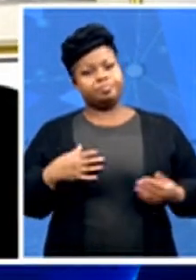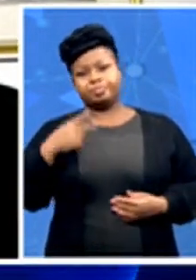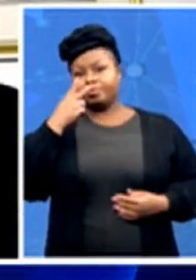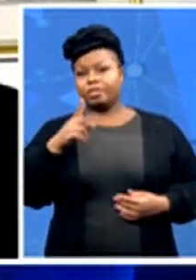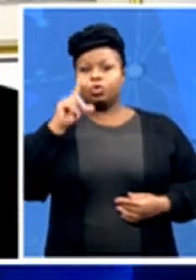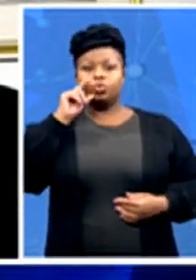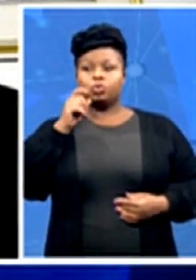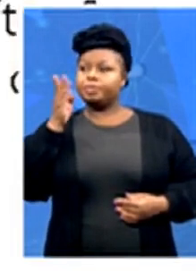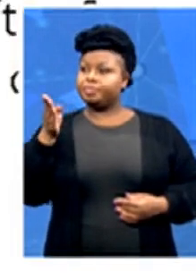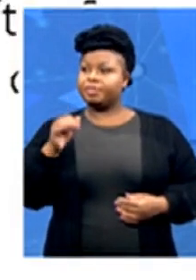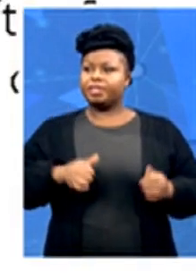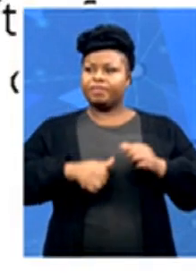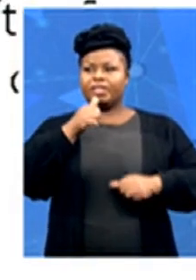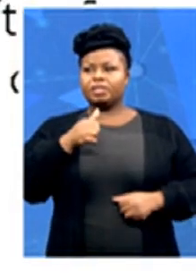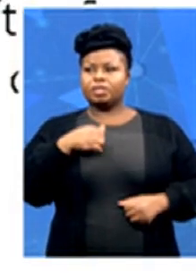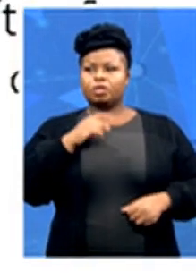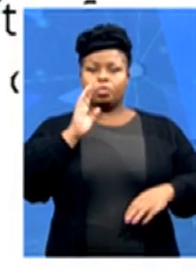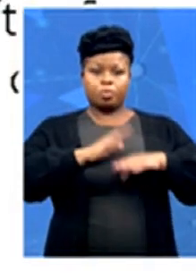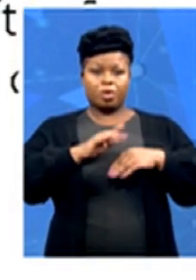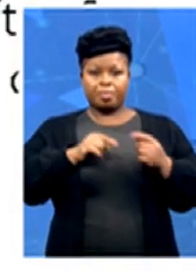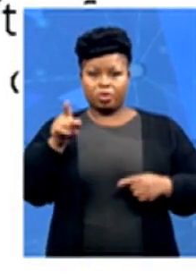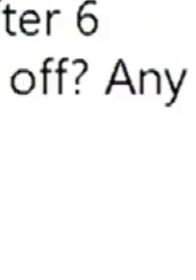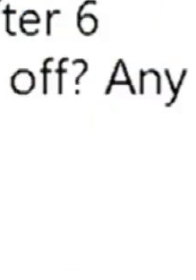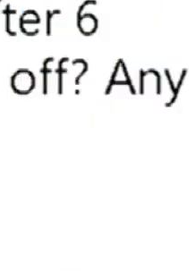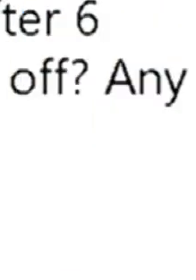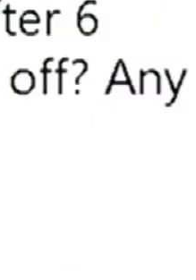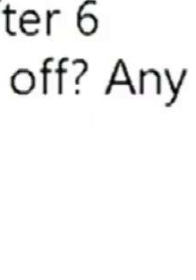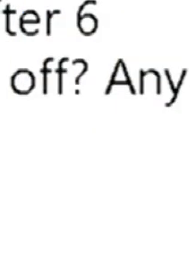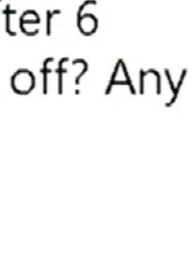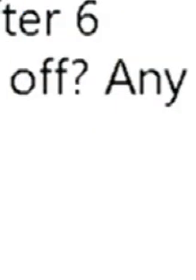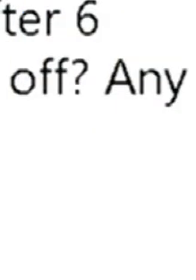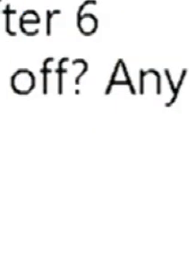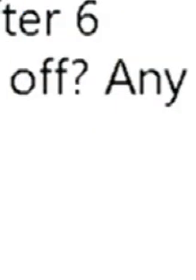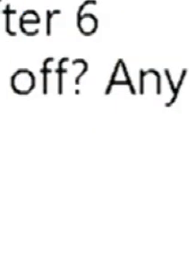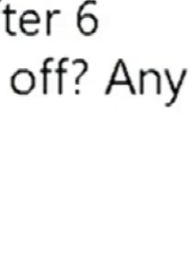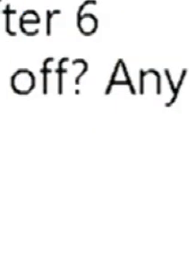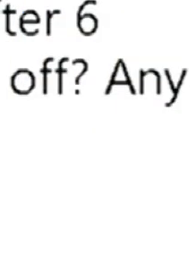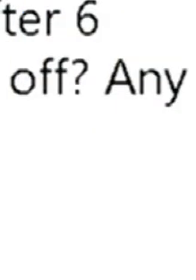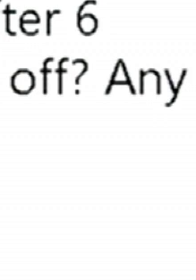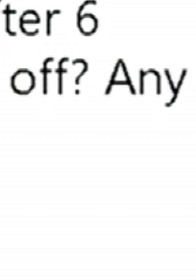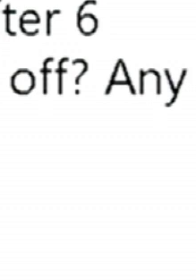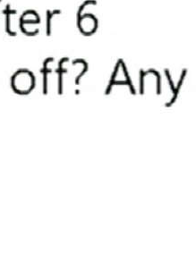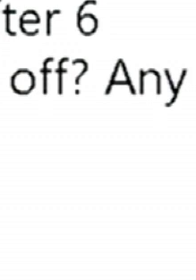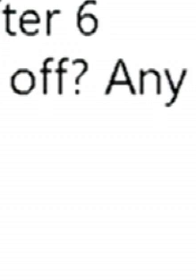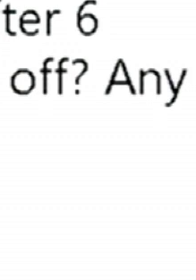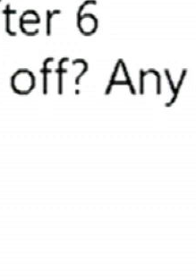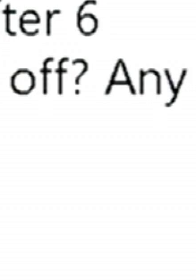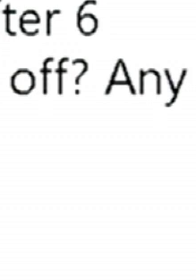that conversation we had earlier about the booster shots. It says, it's been said that the vaccinated people after 6 months,